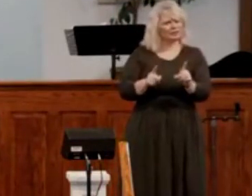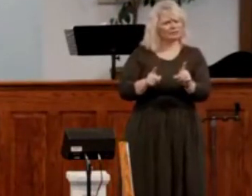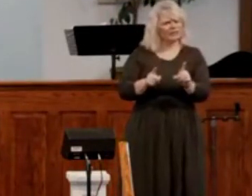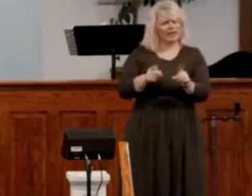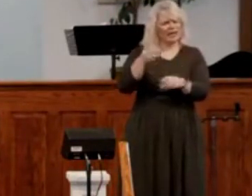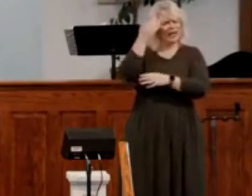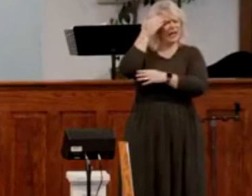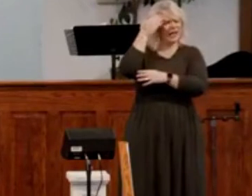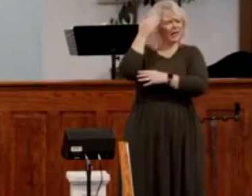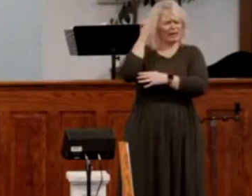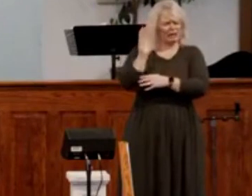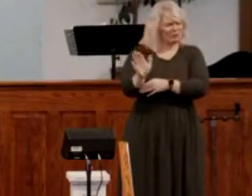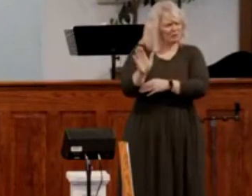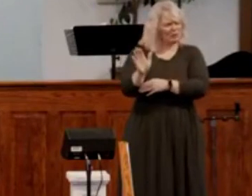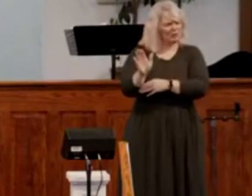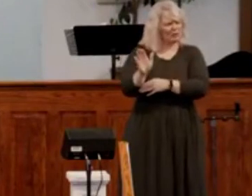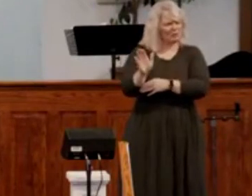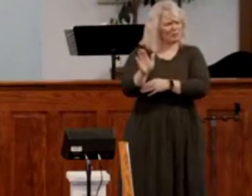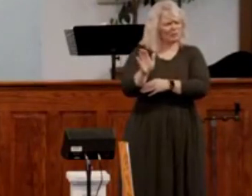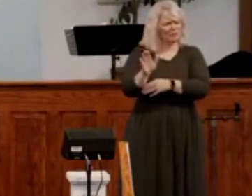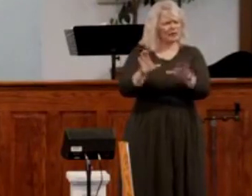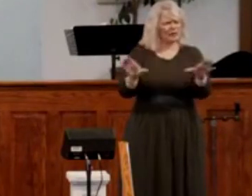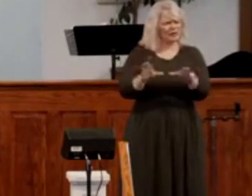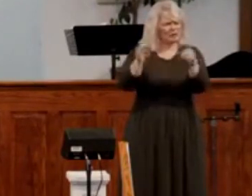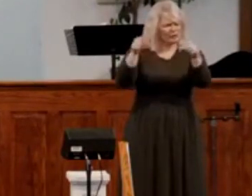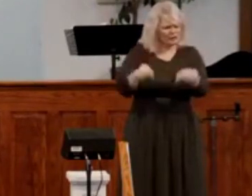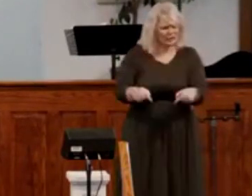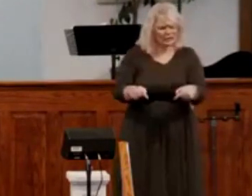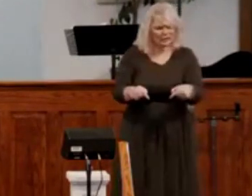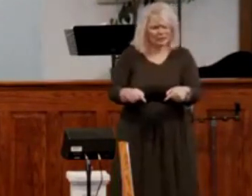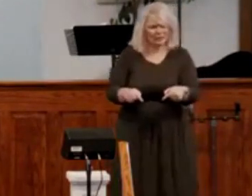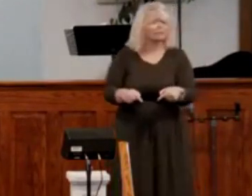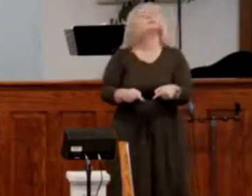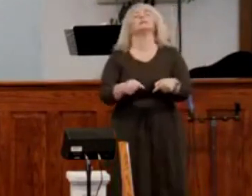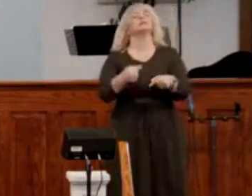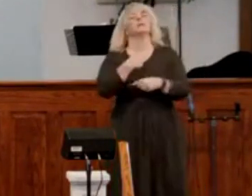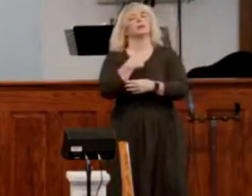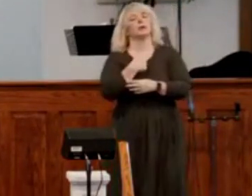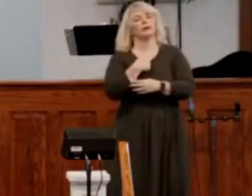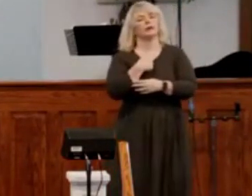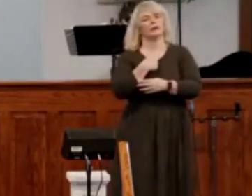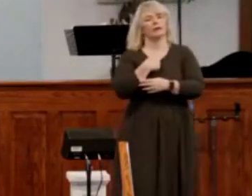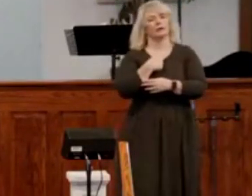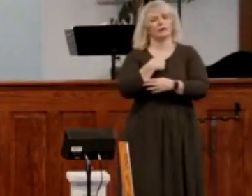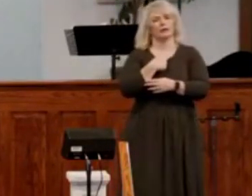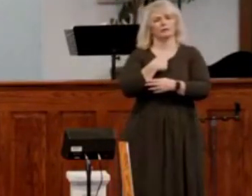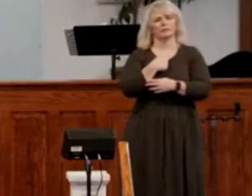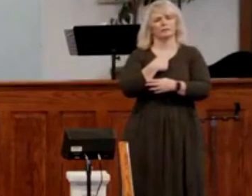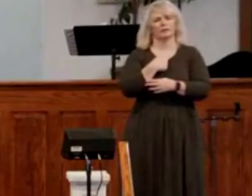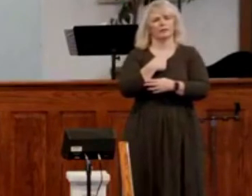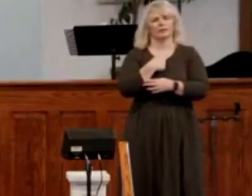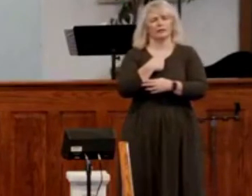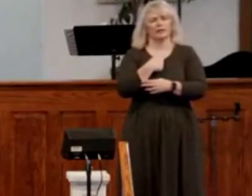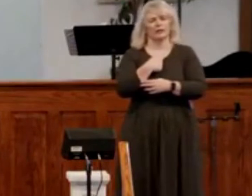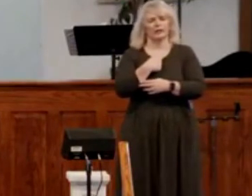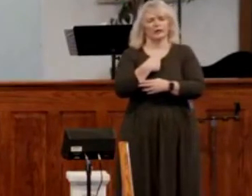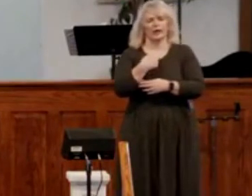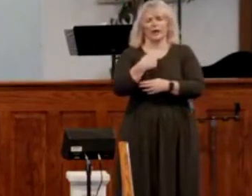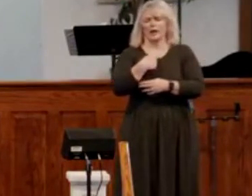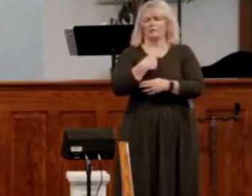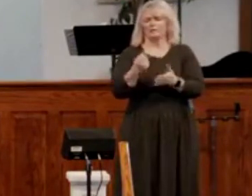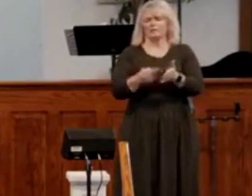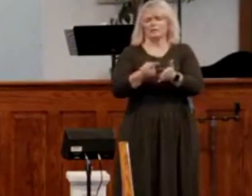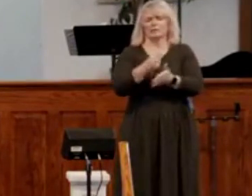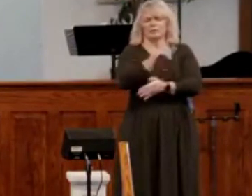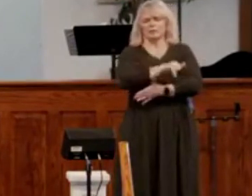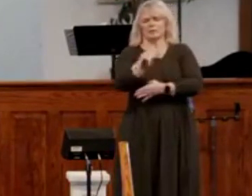I can get out of the boat. Now, I have a lot in common with the 11 disciples who believe in Jesus, but at